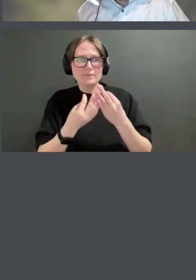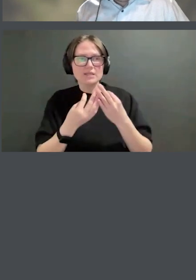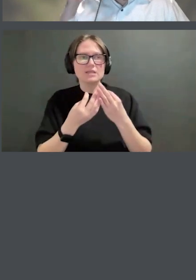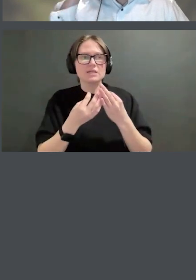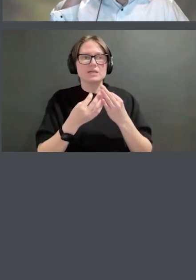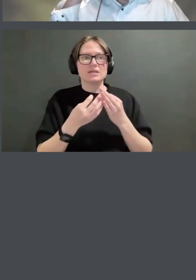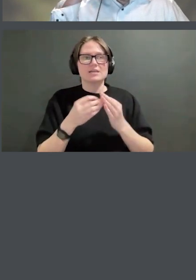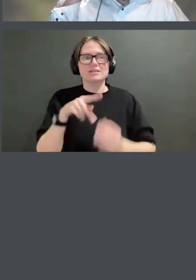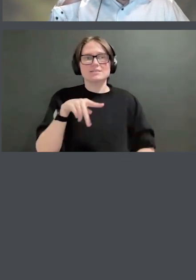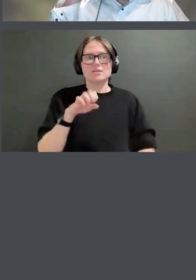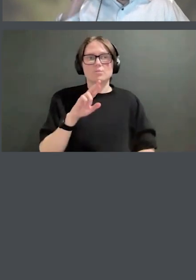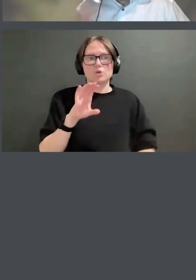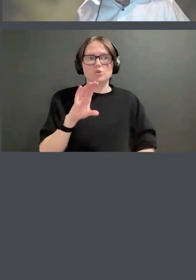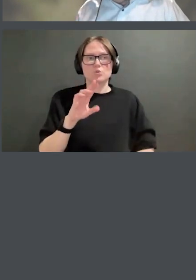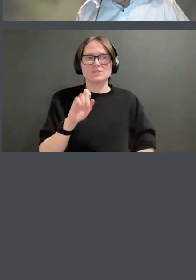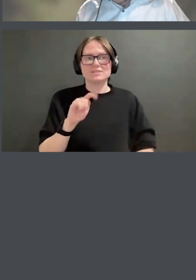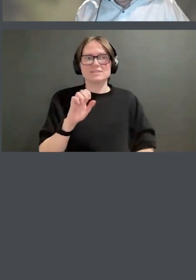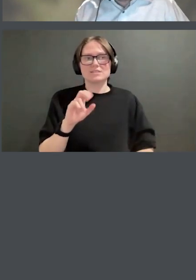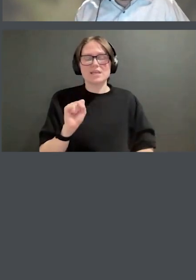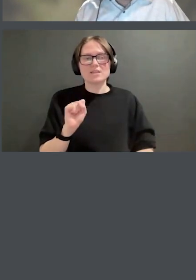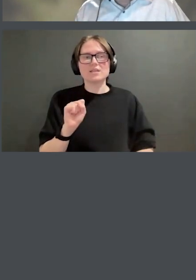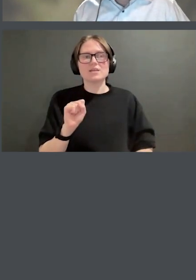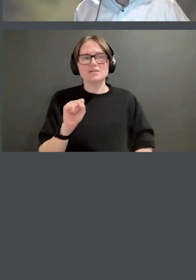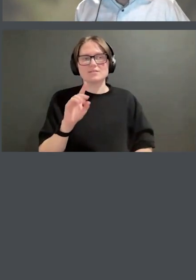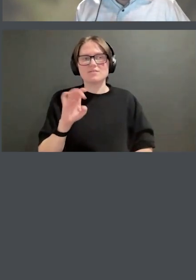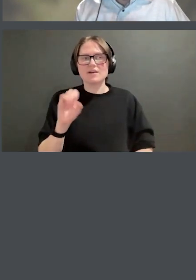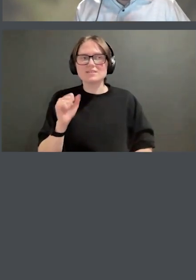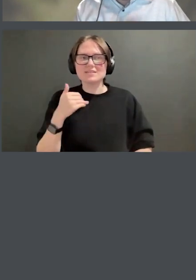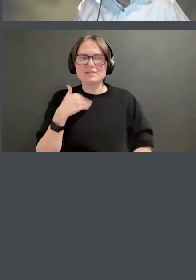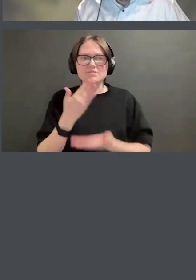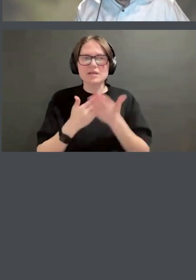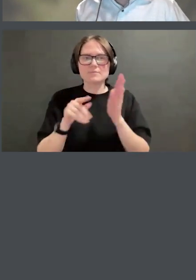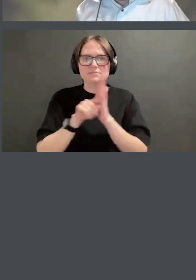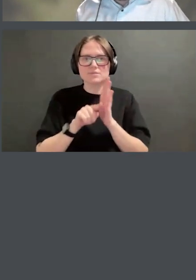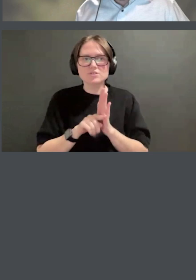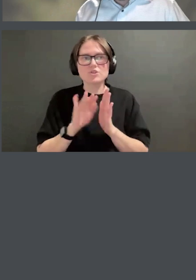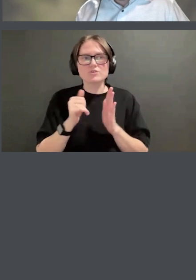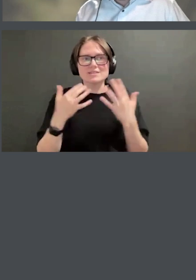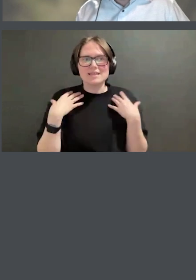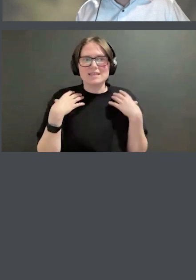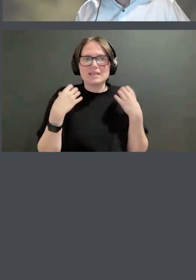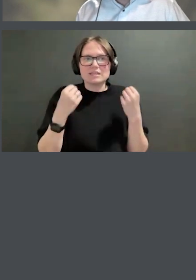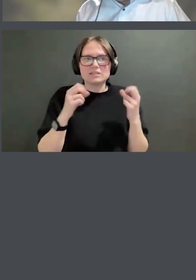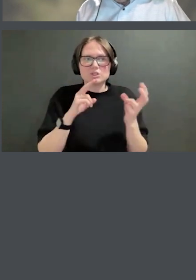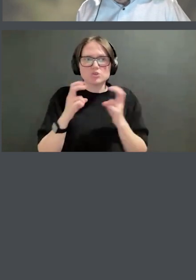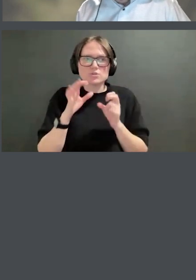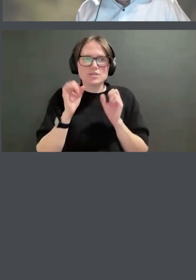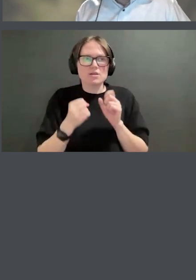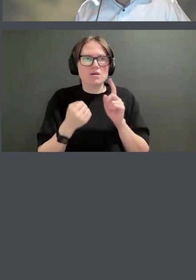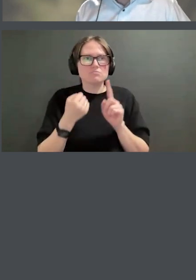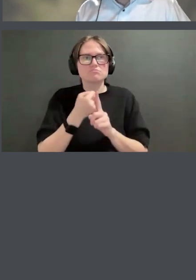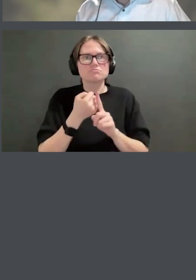devices have some downsides, in that there's some healing issues that can happen in the short term as well as the long term.